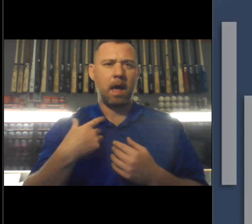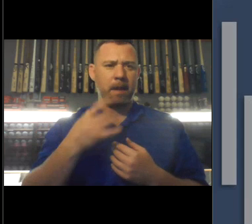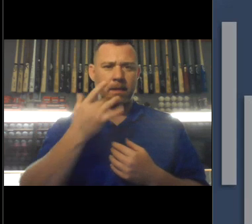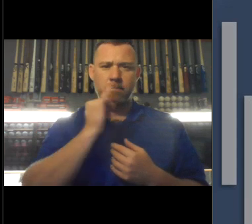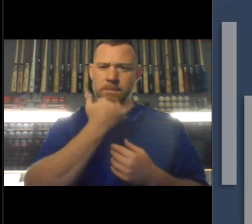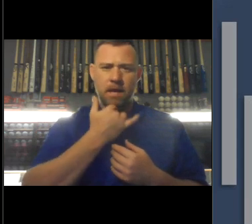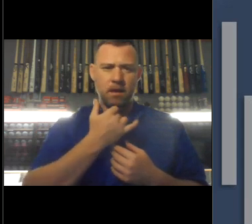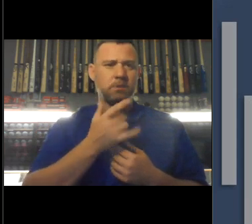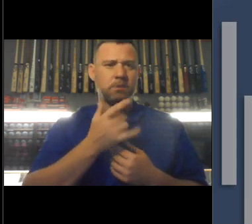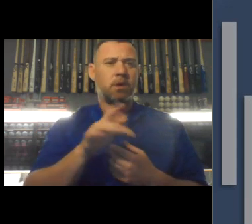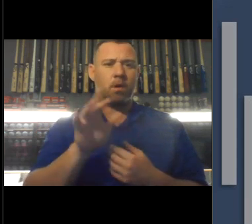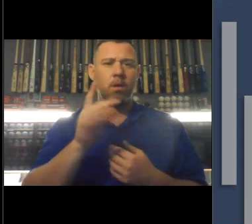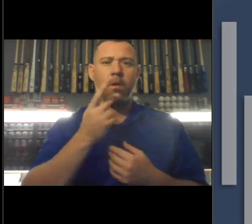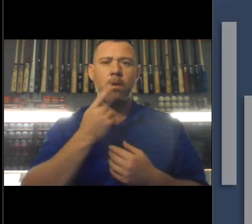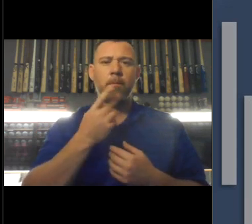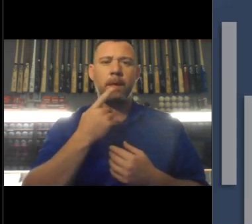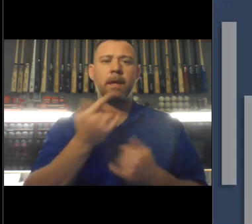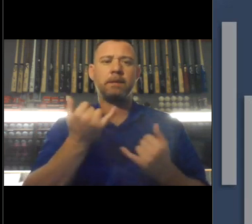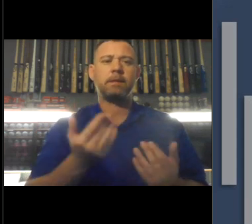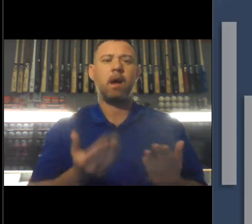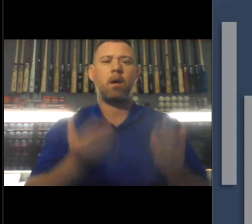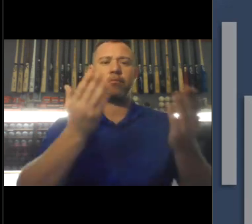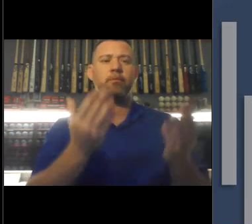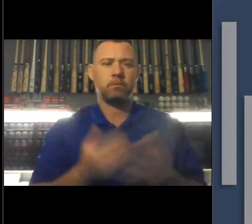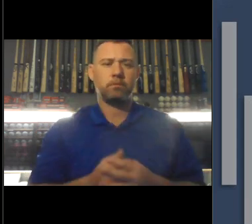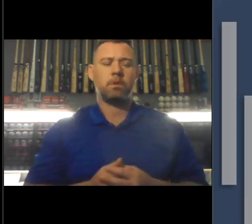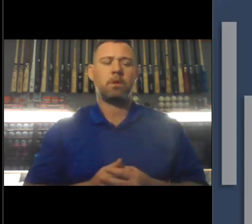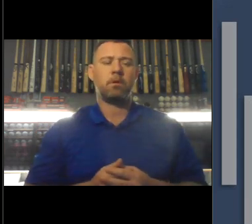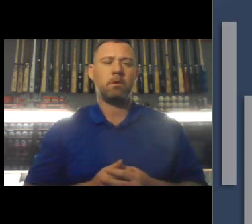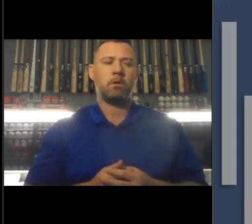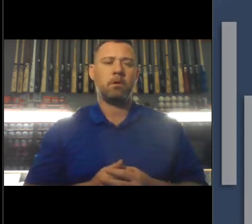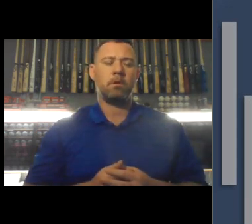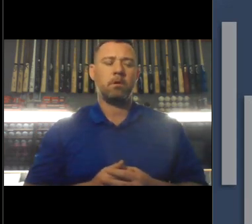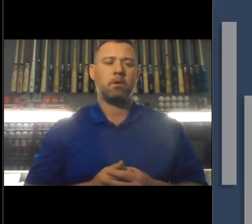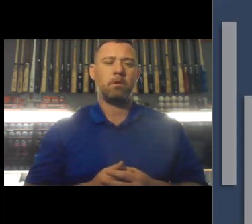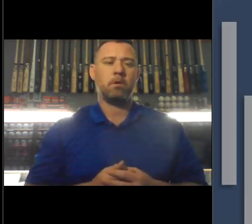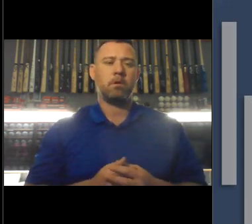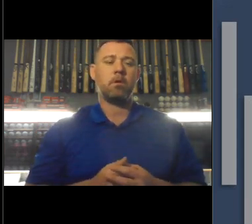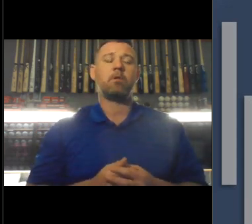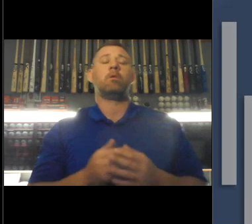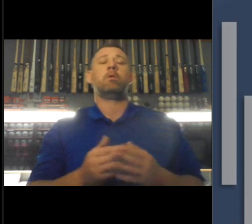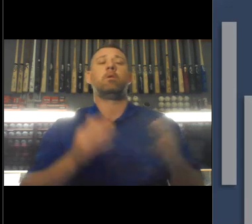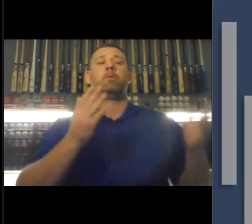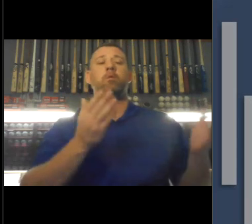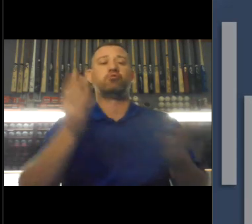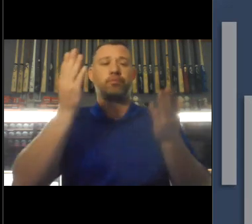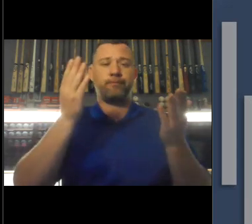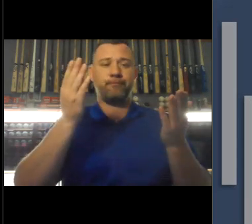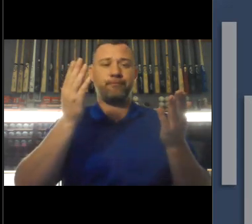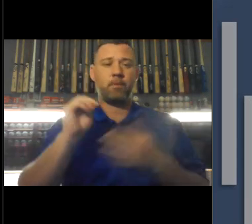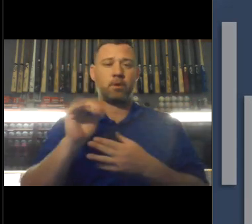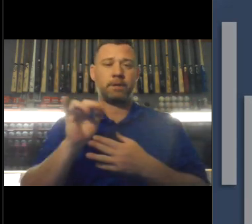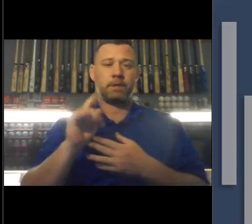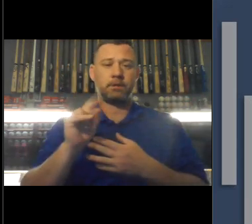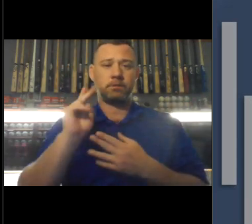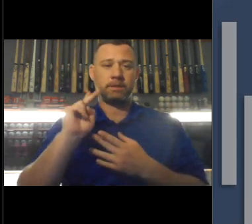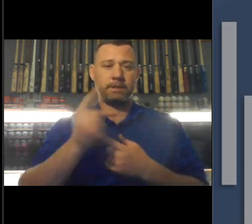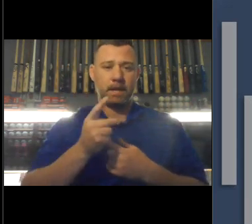the pink item is now up for your approval. We recommend your approval. Motion to approve Martinez? Do I have a